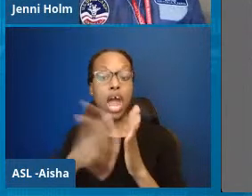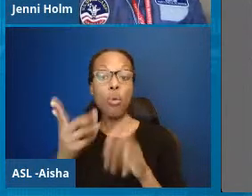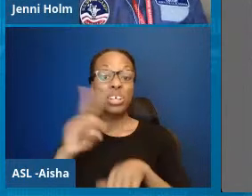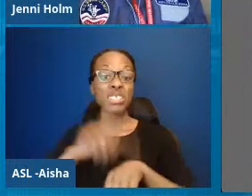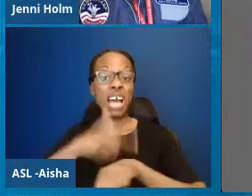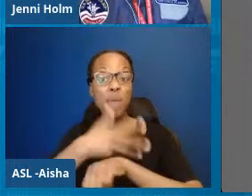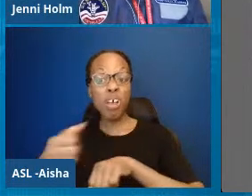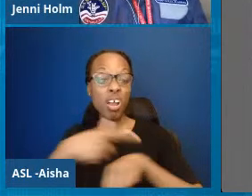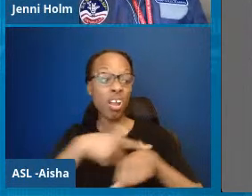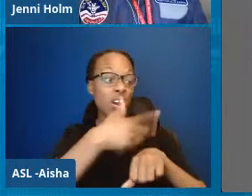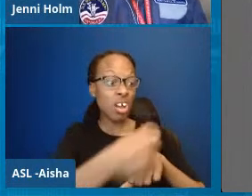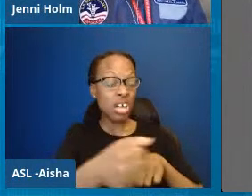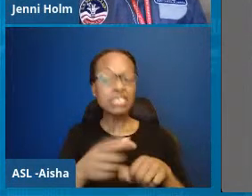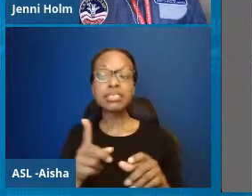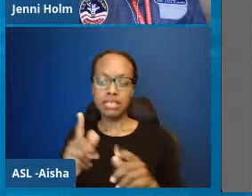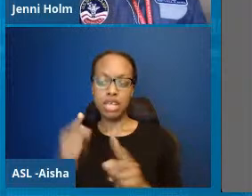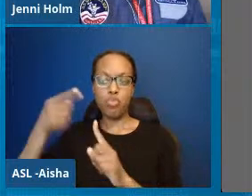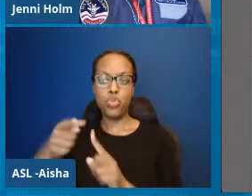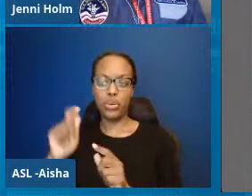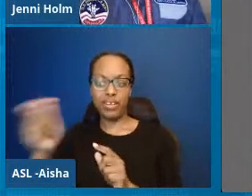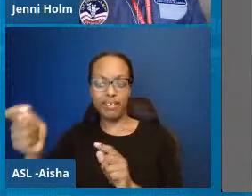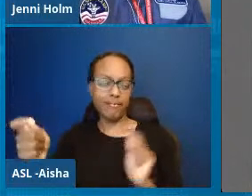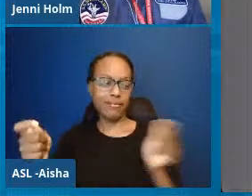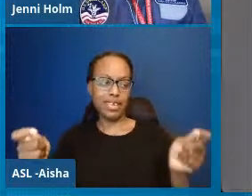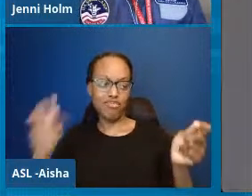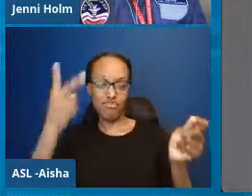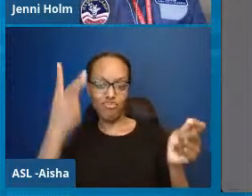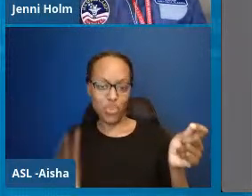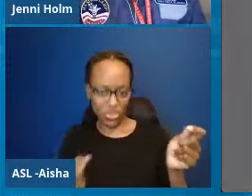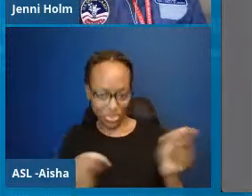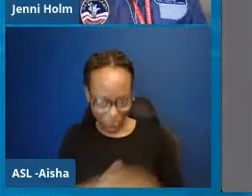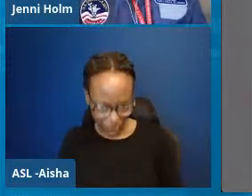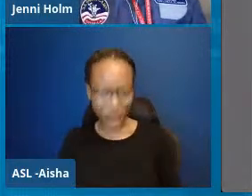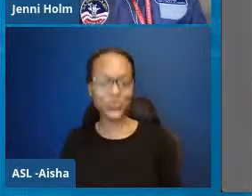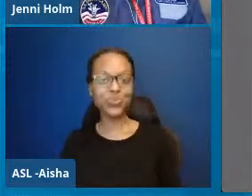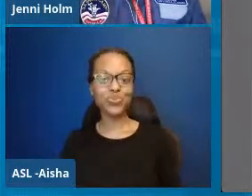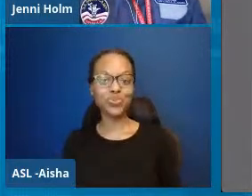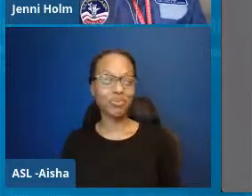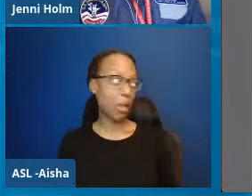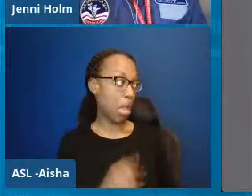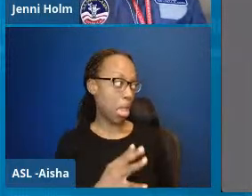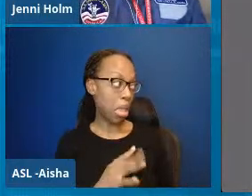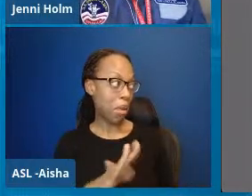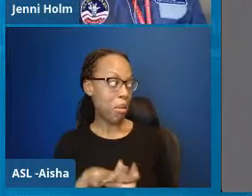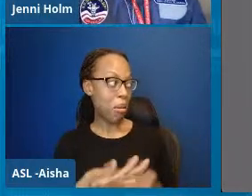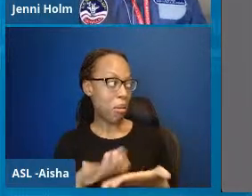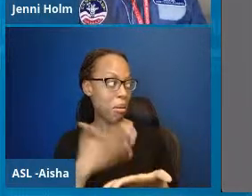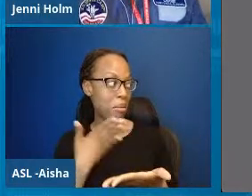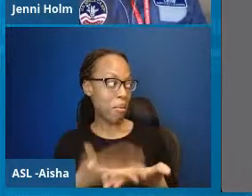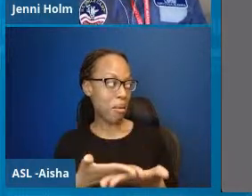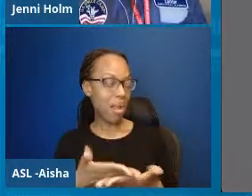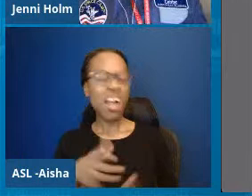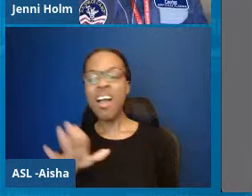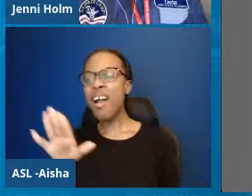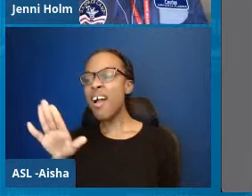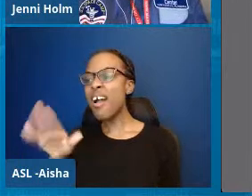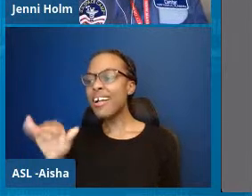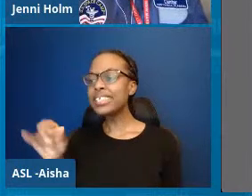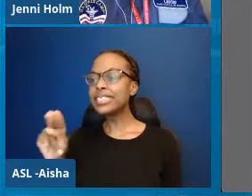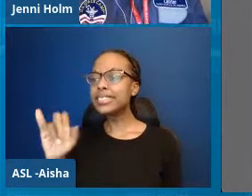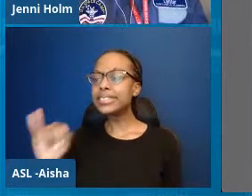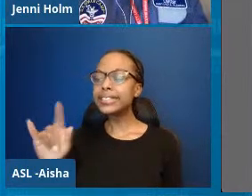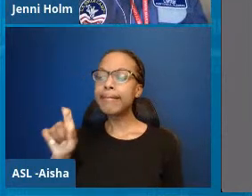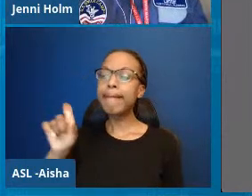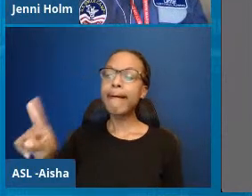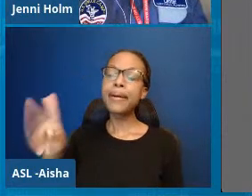point. Excellent. I know. Challenge. So listen, I want to talk to you about something. Jenny, I'm going to ask you about this to see if you